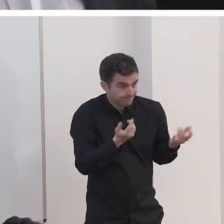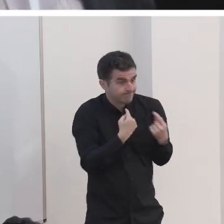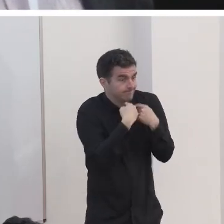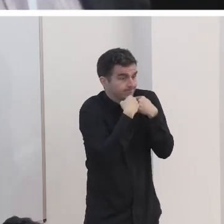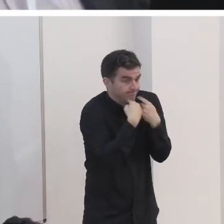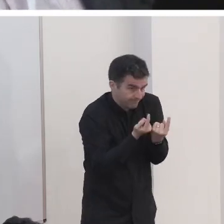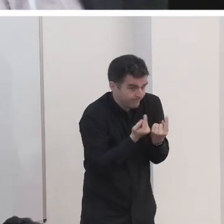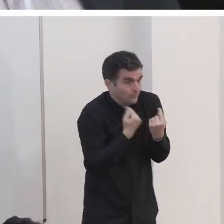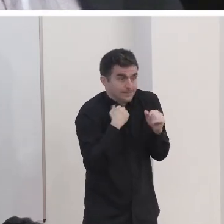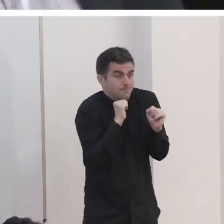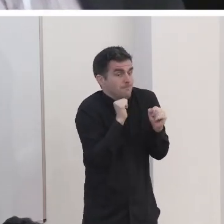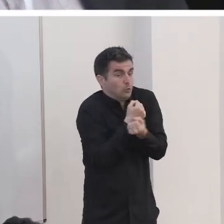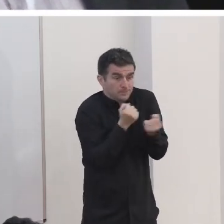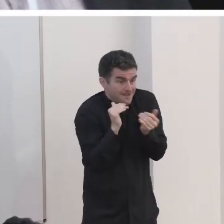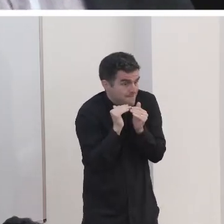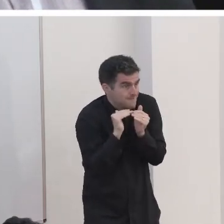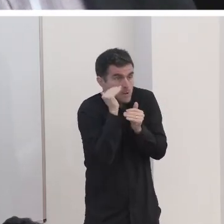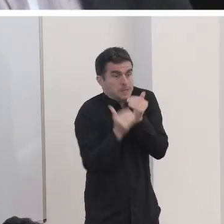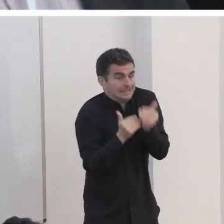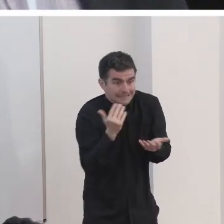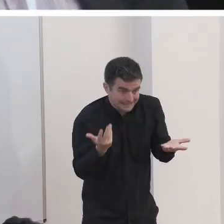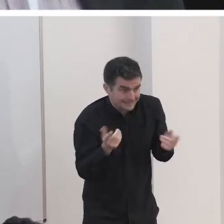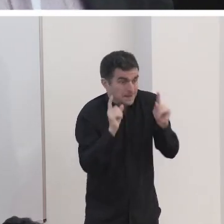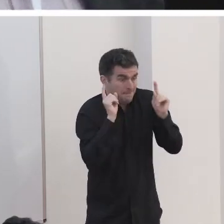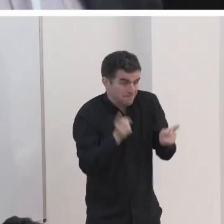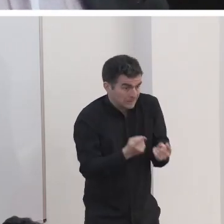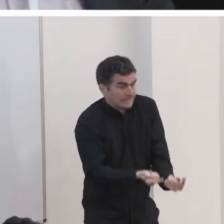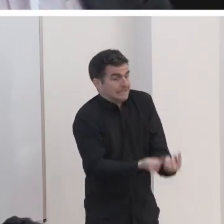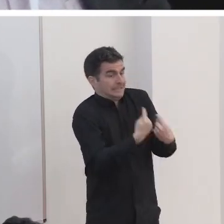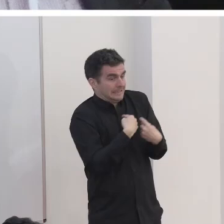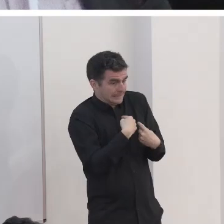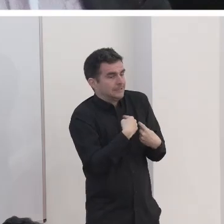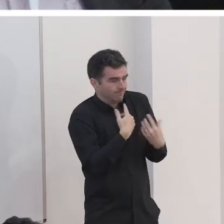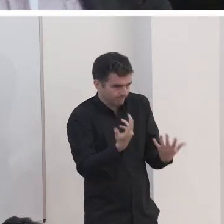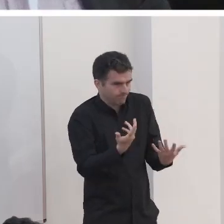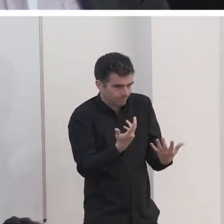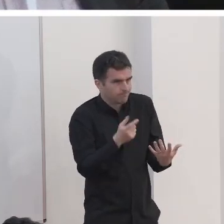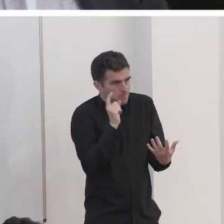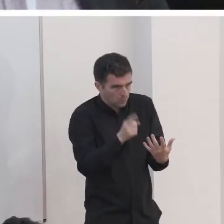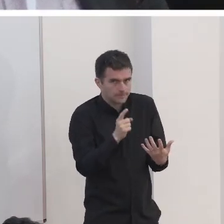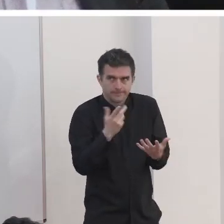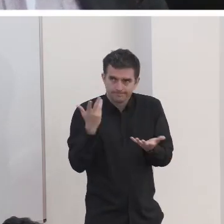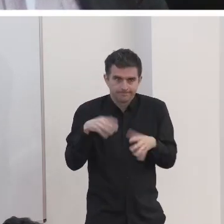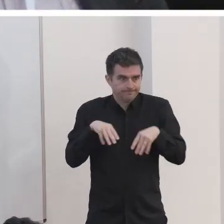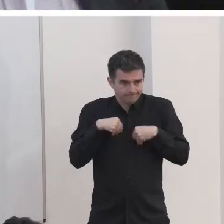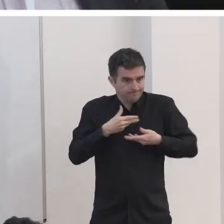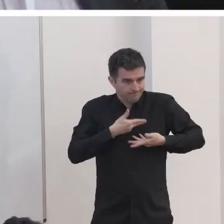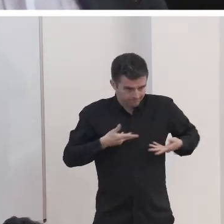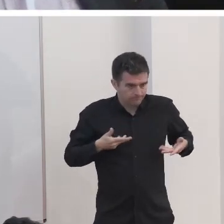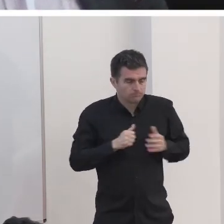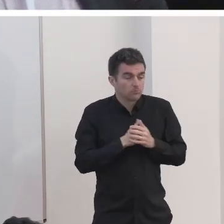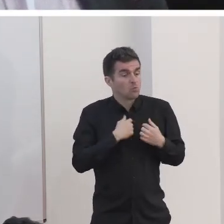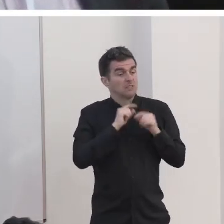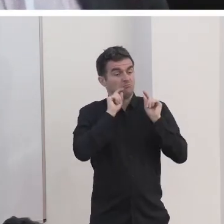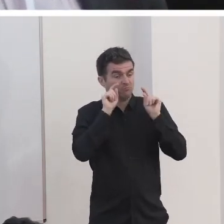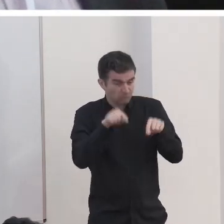sometimes, or most times, we have problems with state institutions as organization of persons with disability. Oh, you have to come to us. You